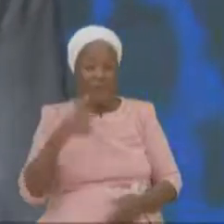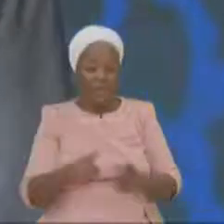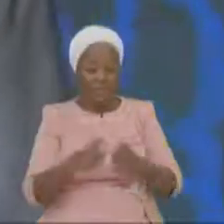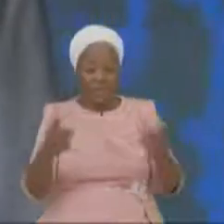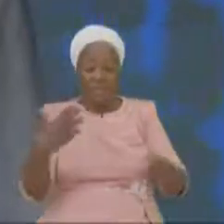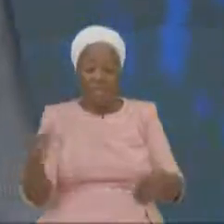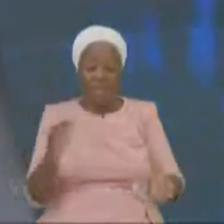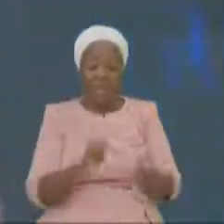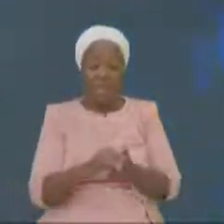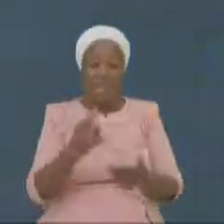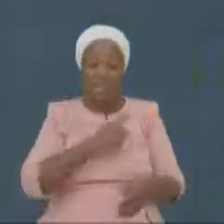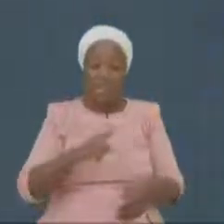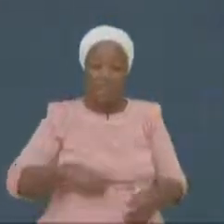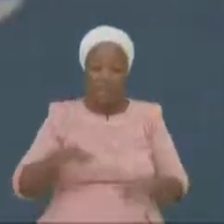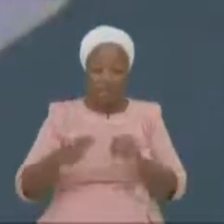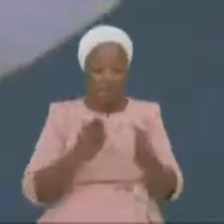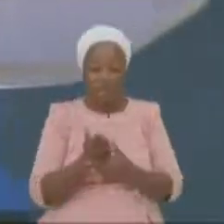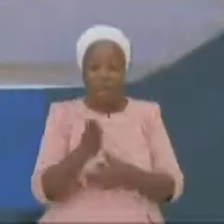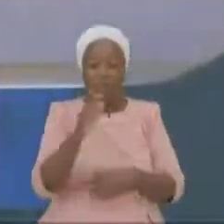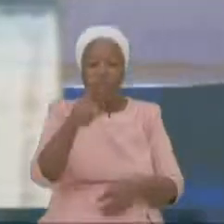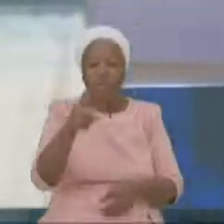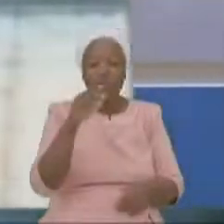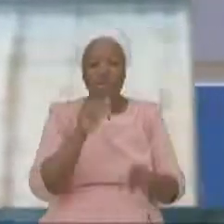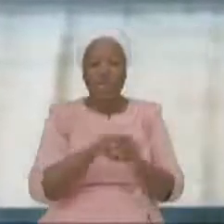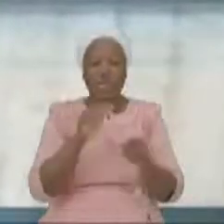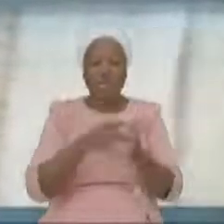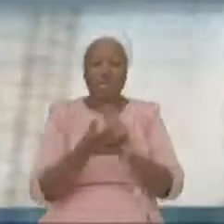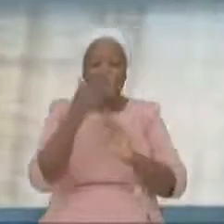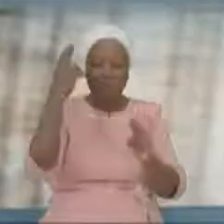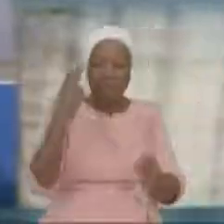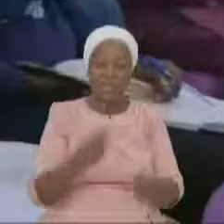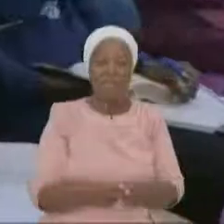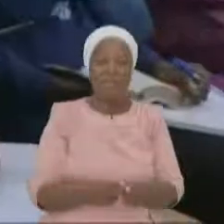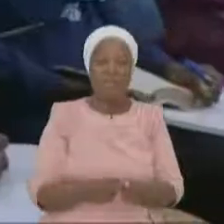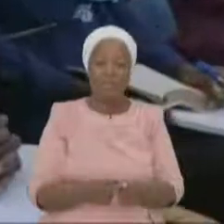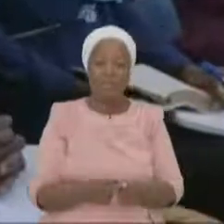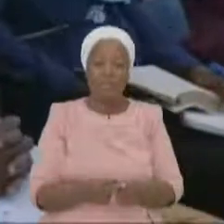is doing through you in Jesus' name.